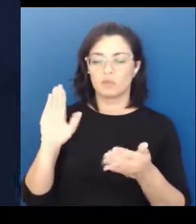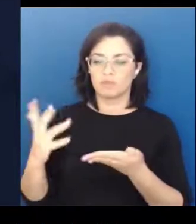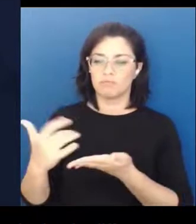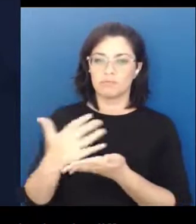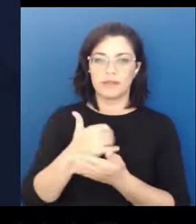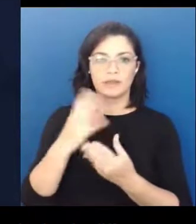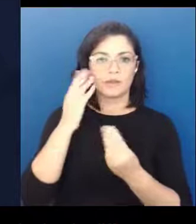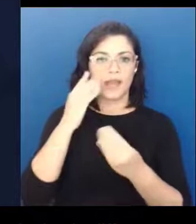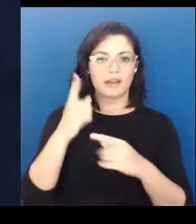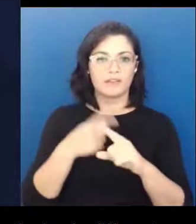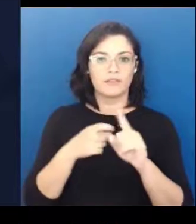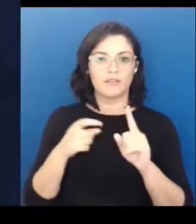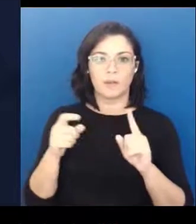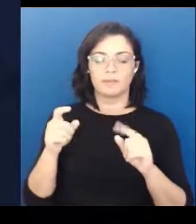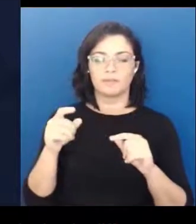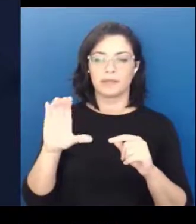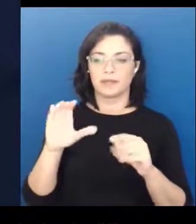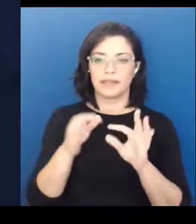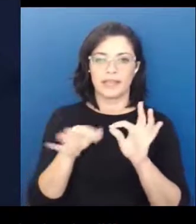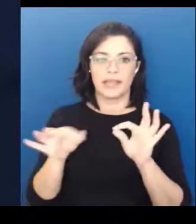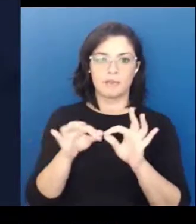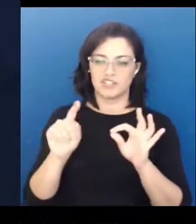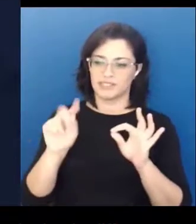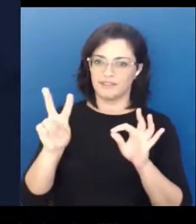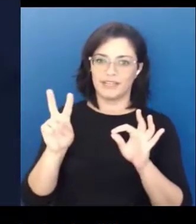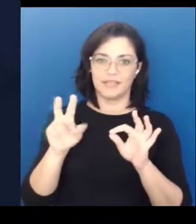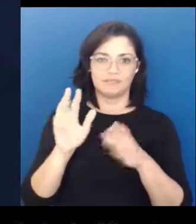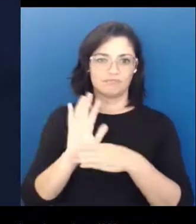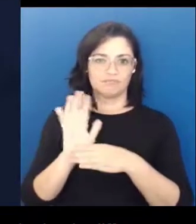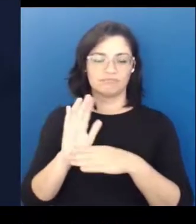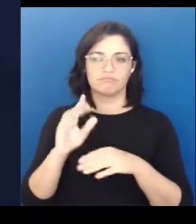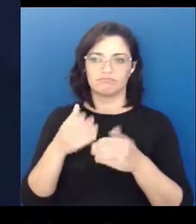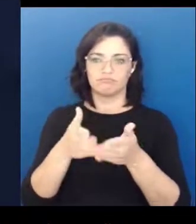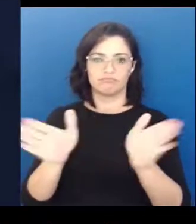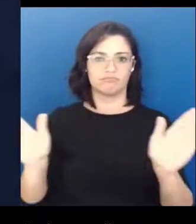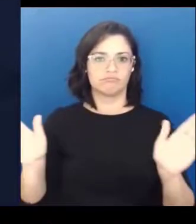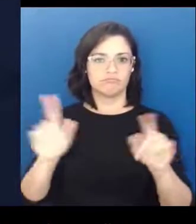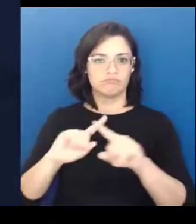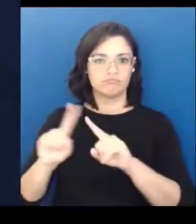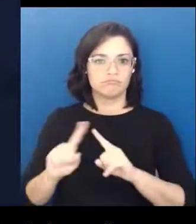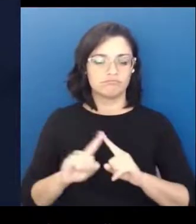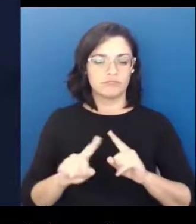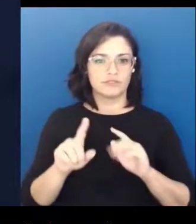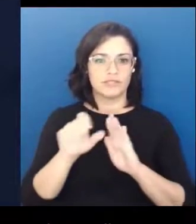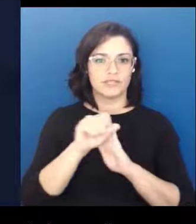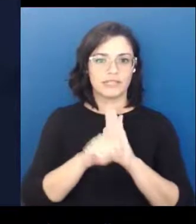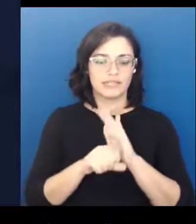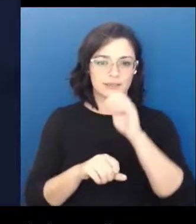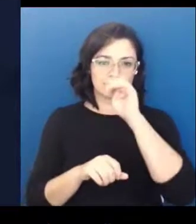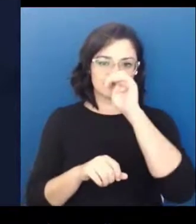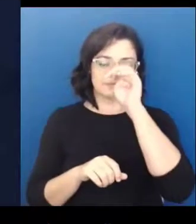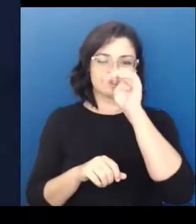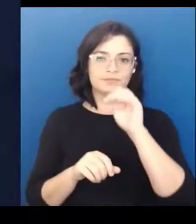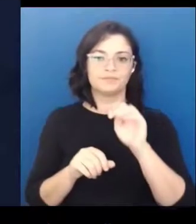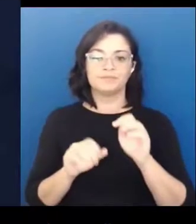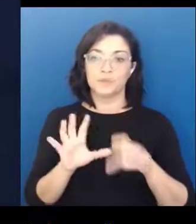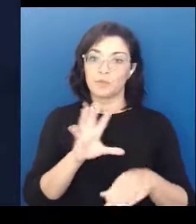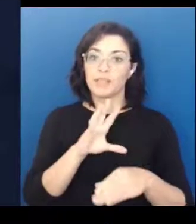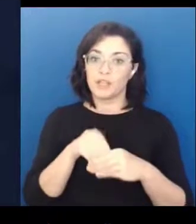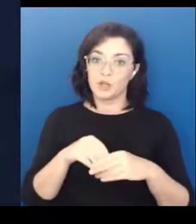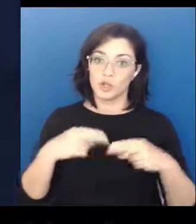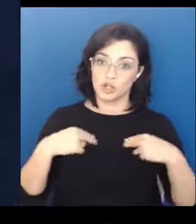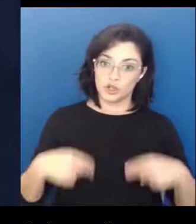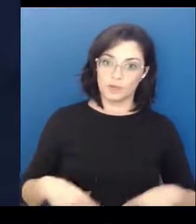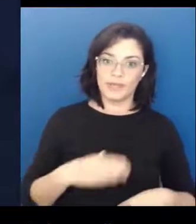The data will include human-generated as well as automatic speech recognition captions. The samples will be graded for accuracy based